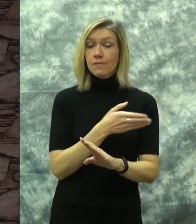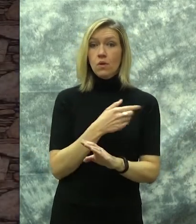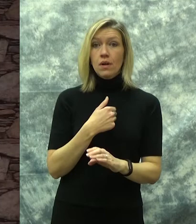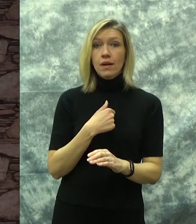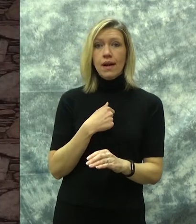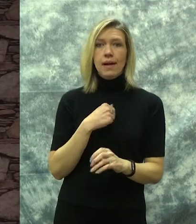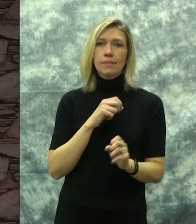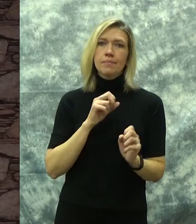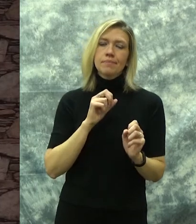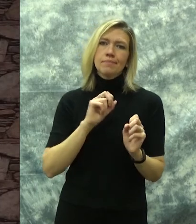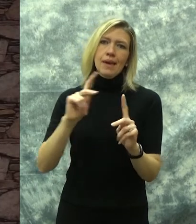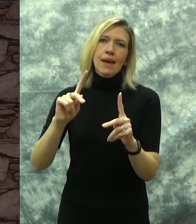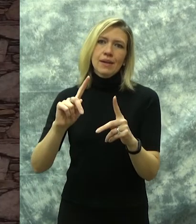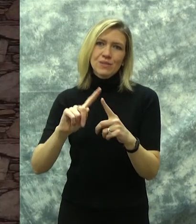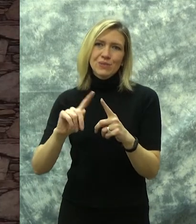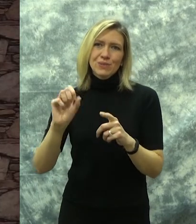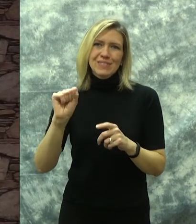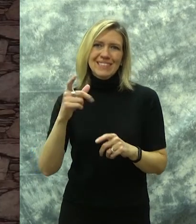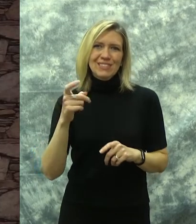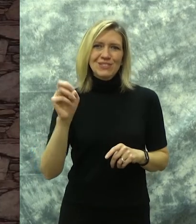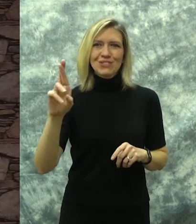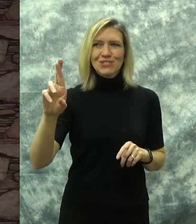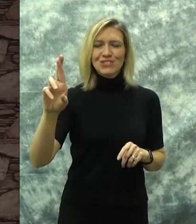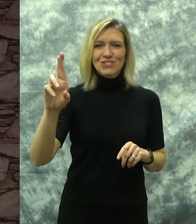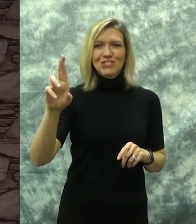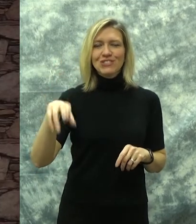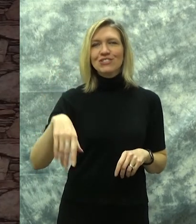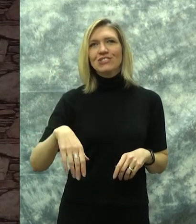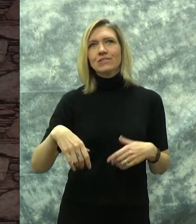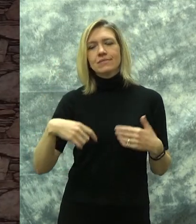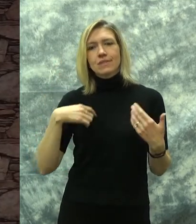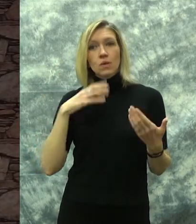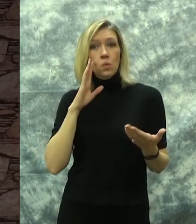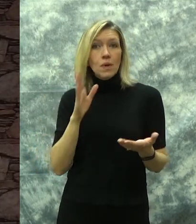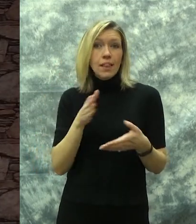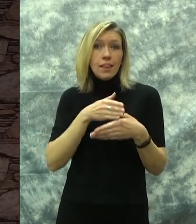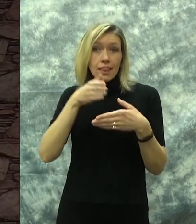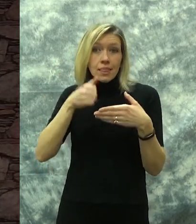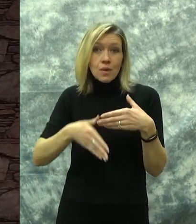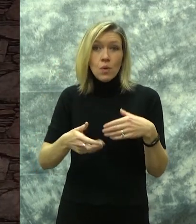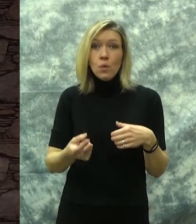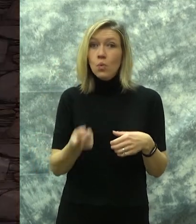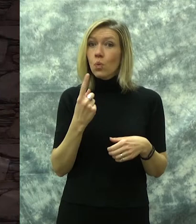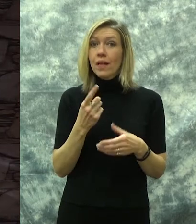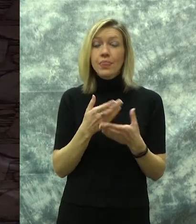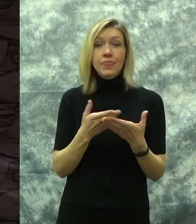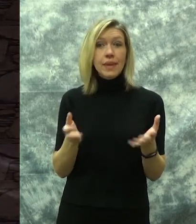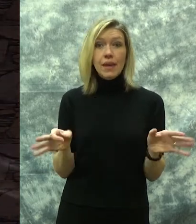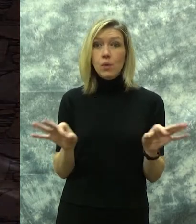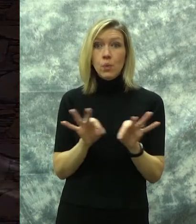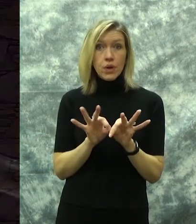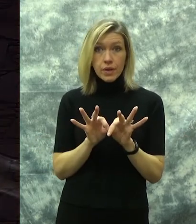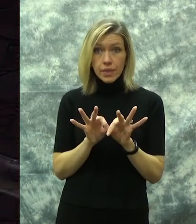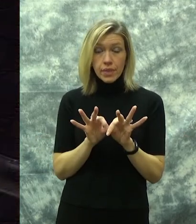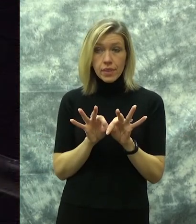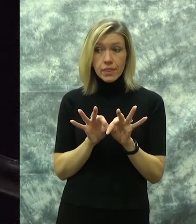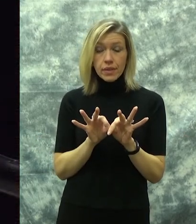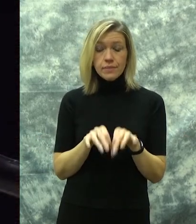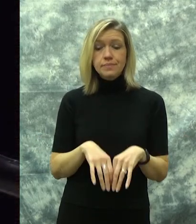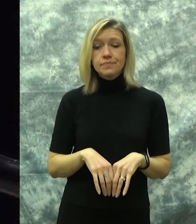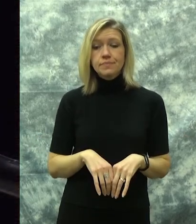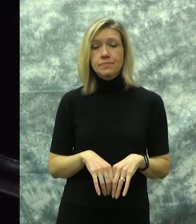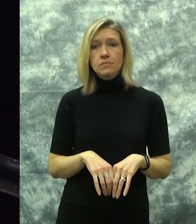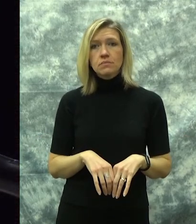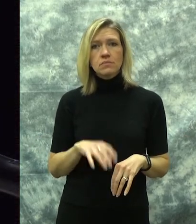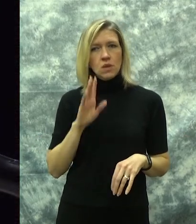sender, I'll have done one thing worthwhile. So I'm gonna